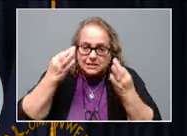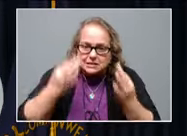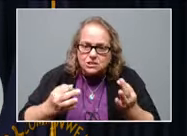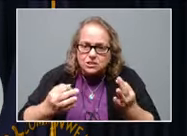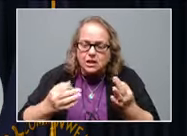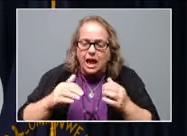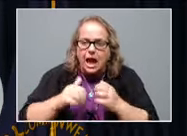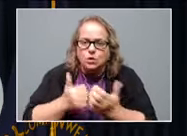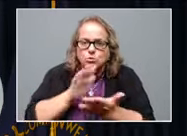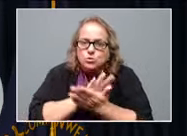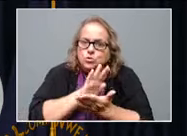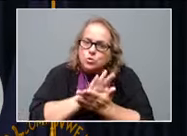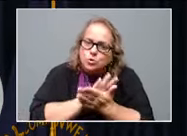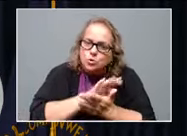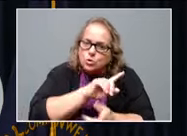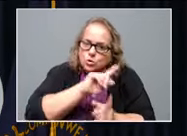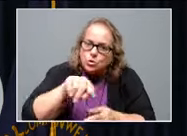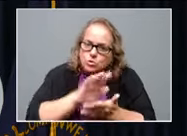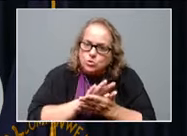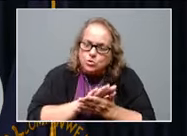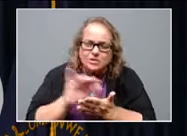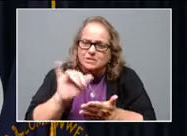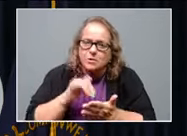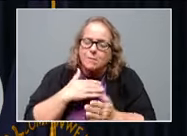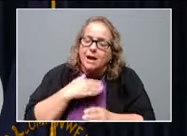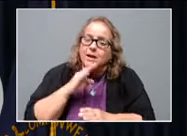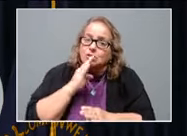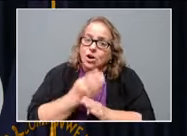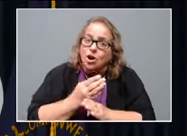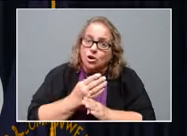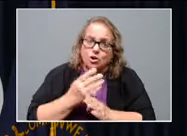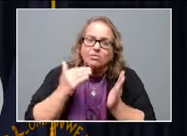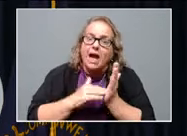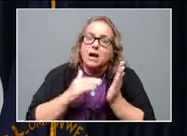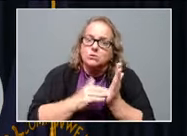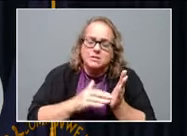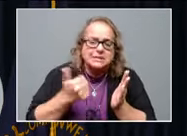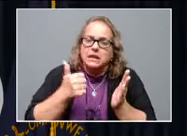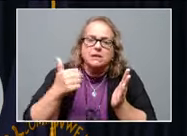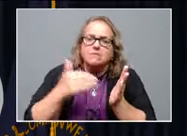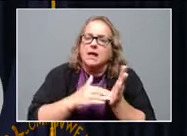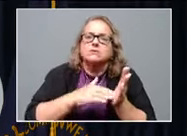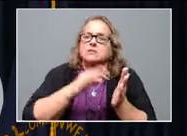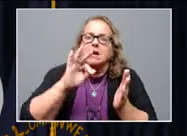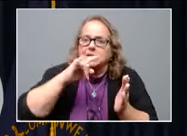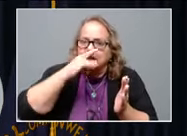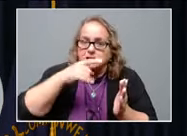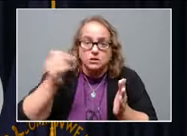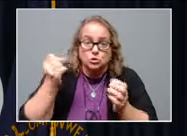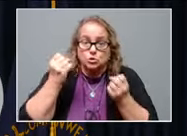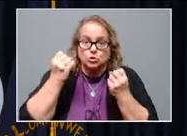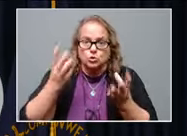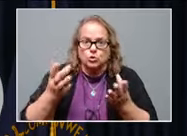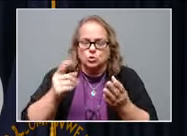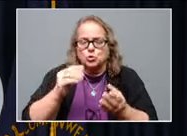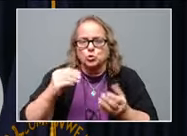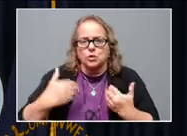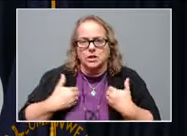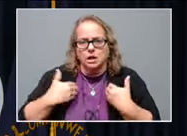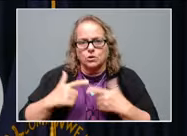the fact that just like my daughter, thousands, tens of thousands of other kids too young to get